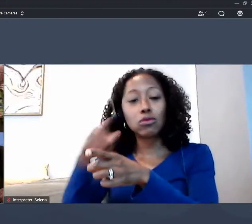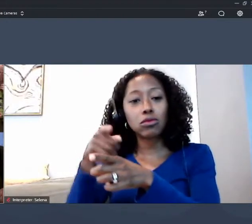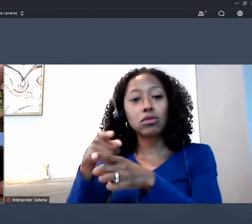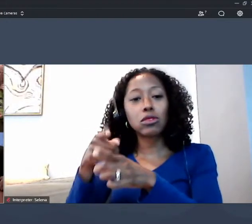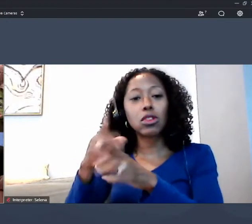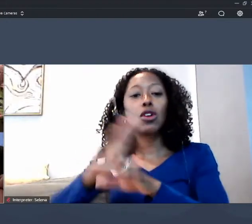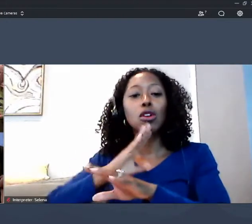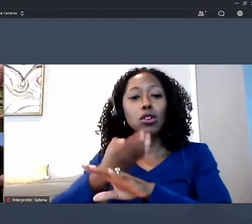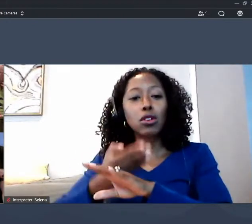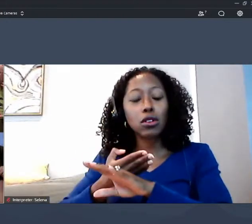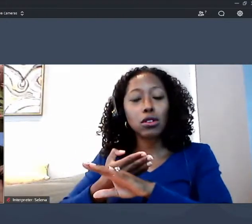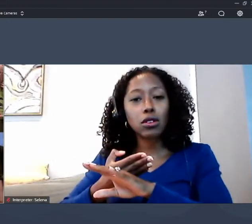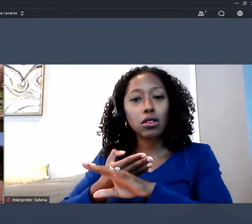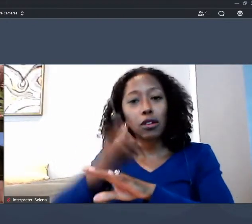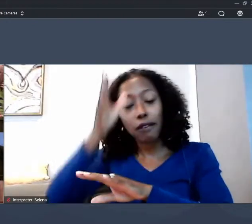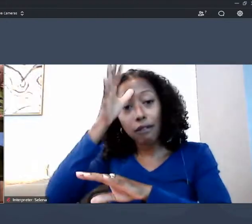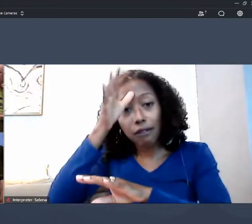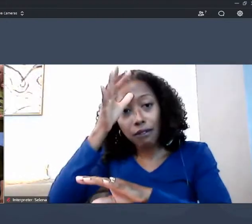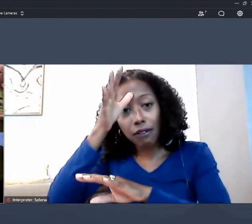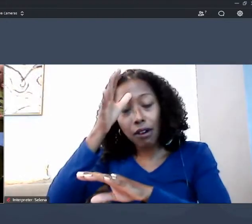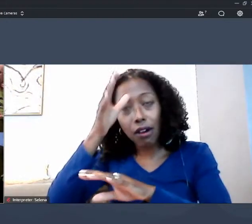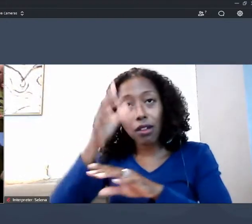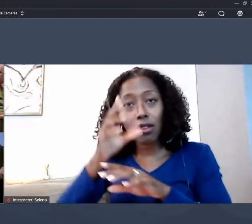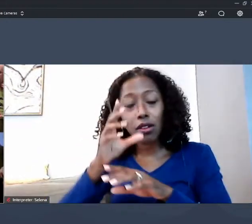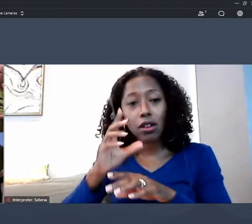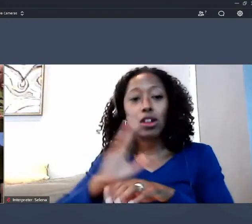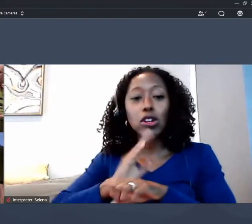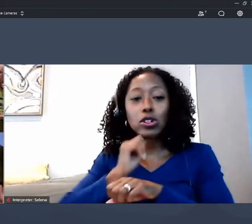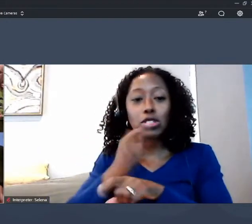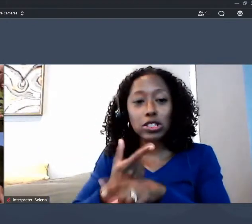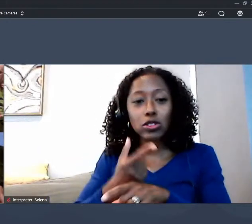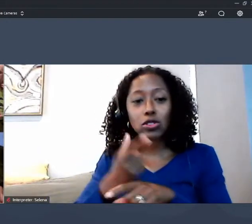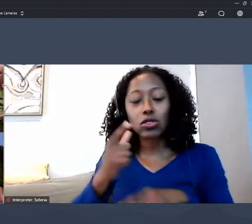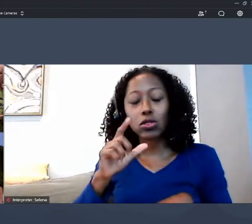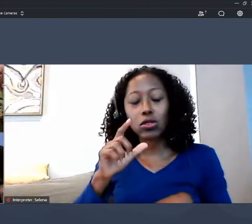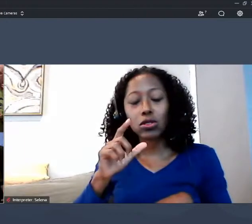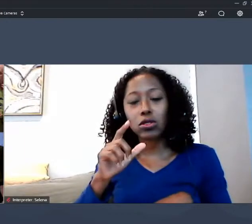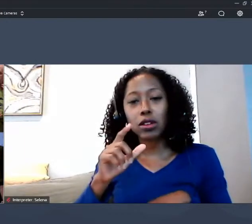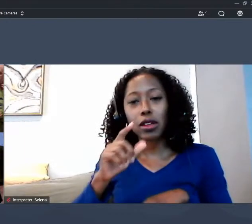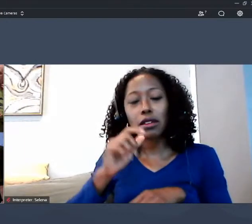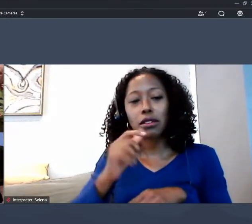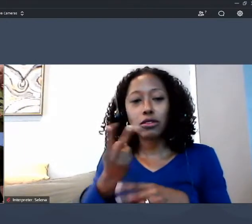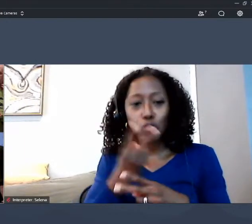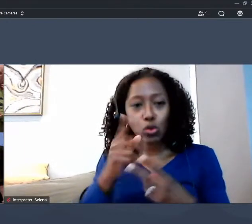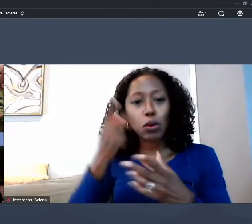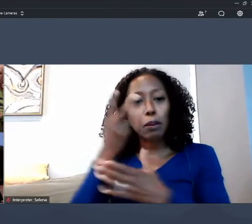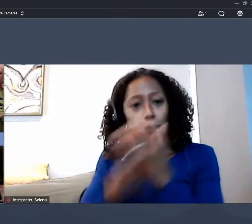and Stacey Heck, sister to Abby and Anna, who are also accomplished golfers in their own right.